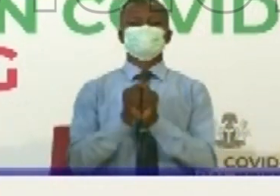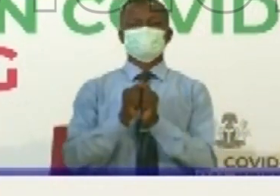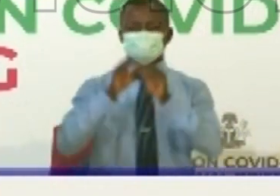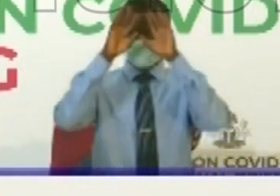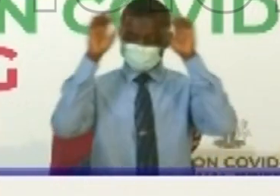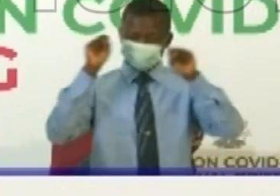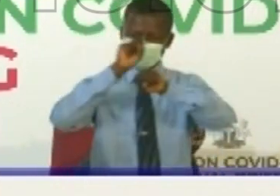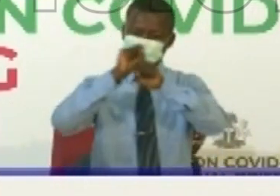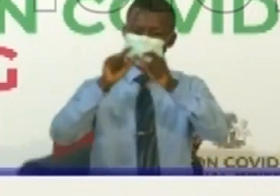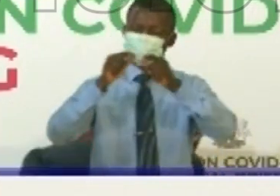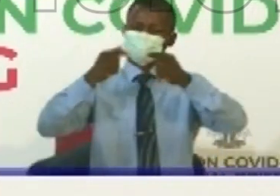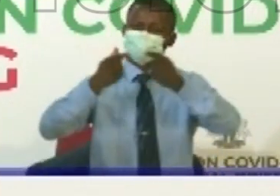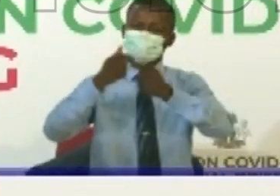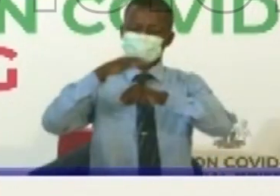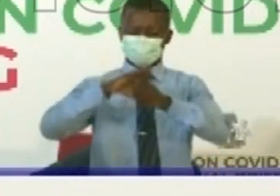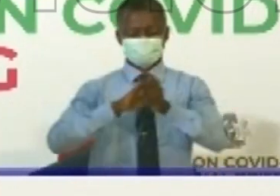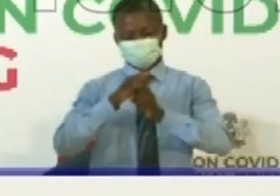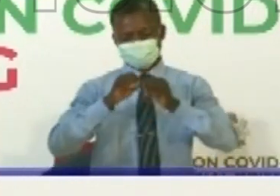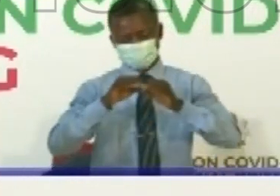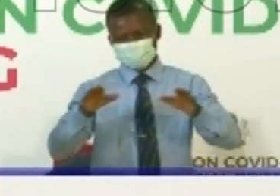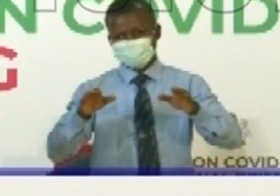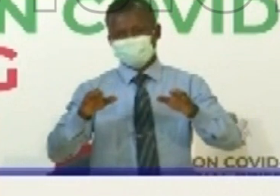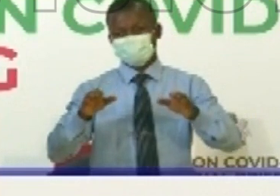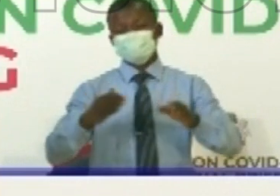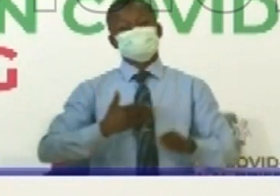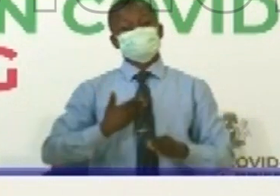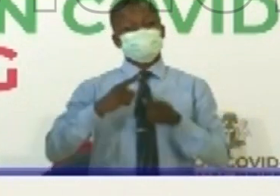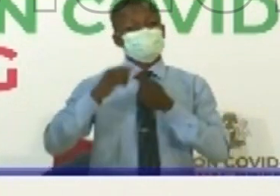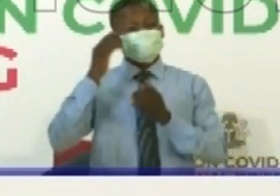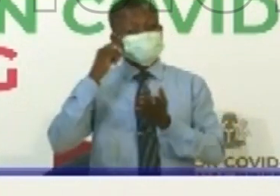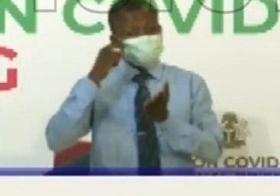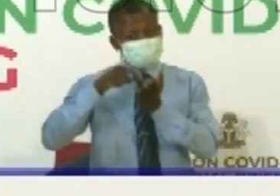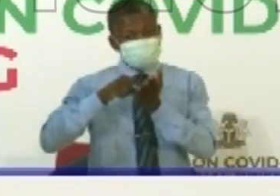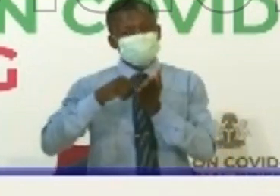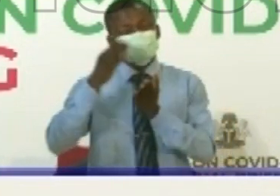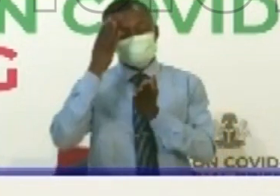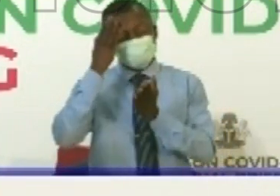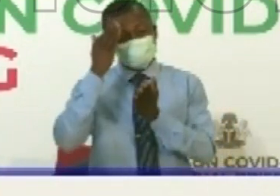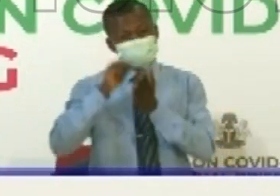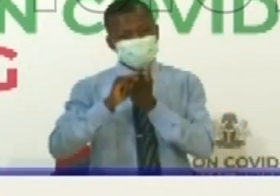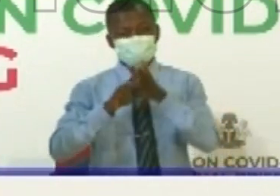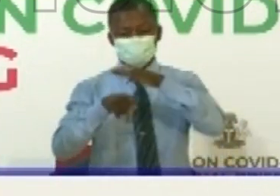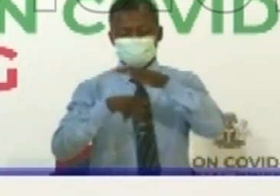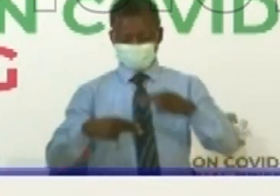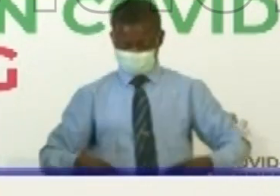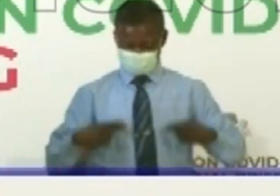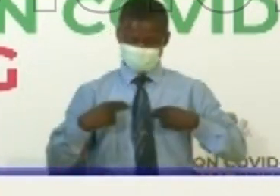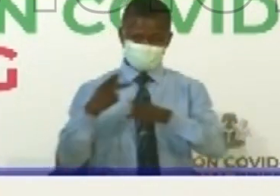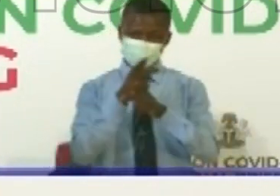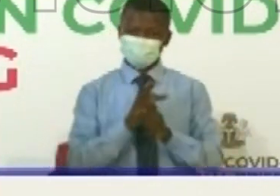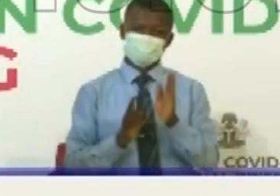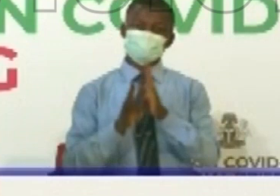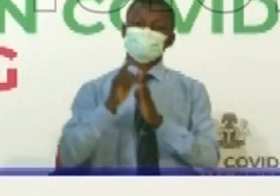Presidential Task Force on COVID-19. You are happy to note that the National Primary Healthcare Development Agency